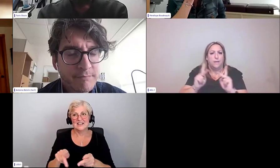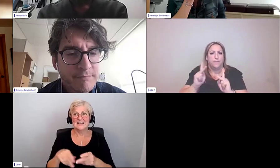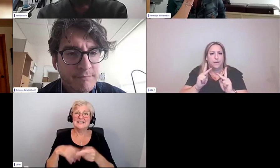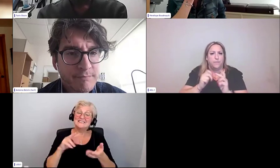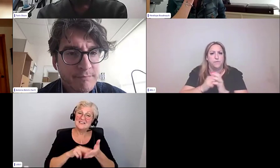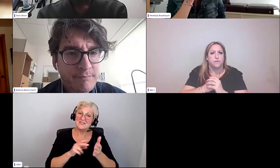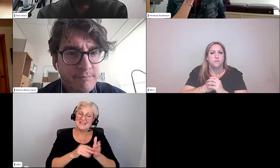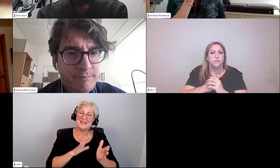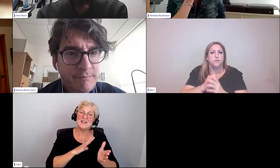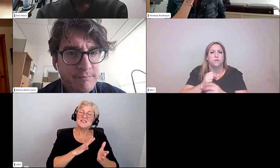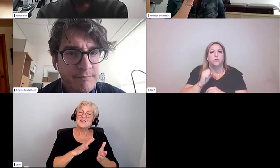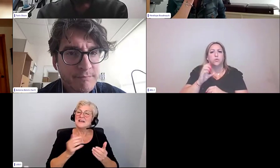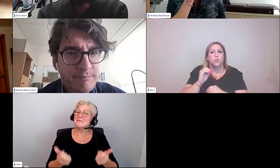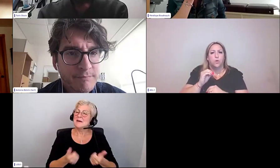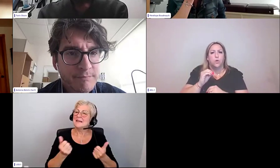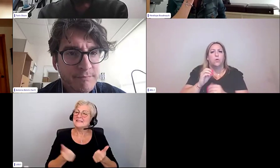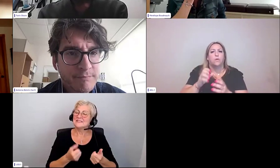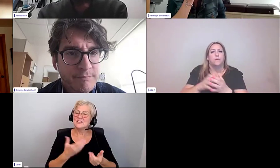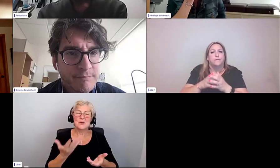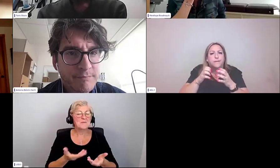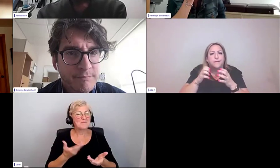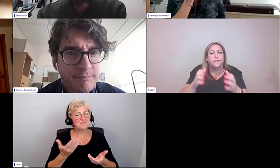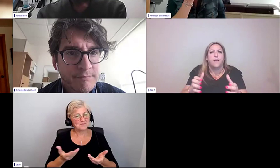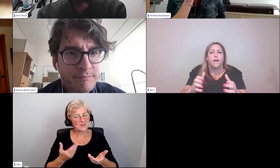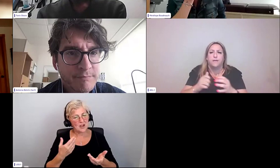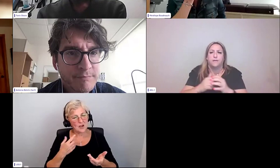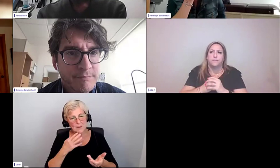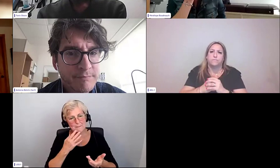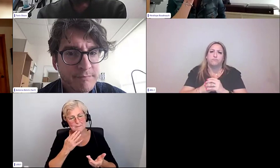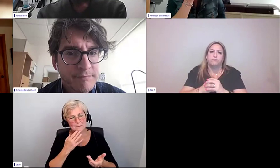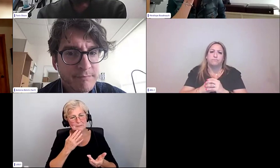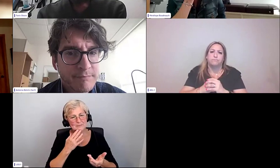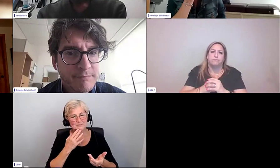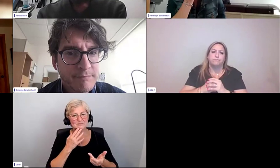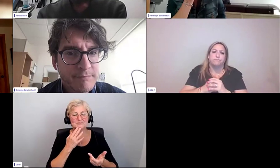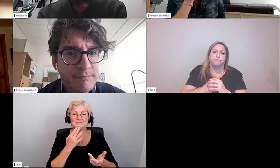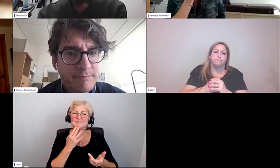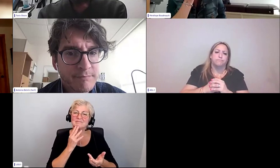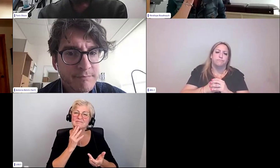And so there's a lot of